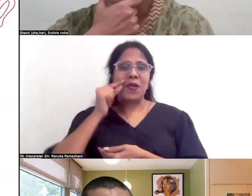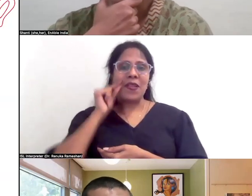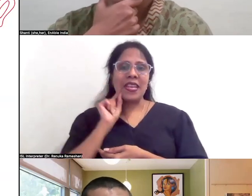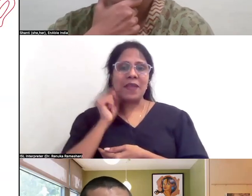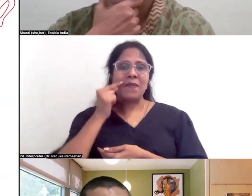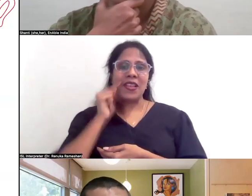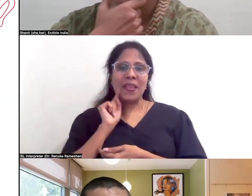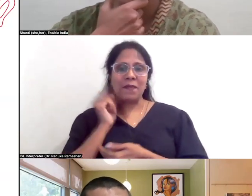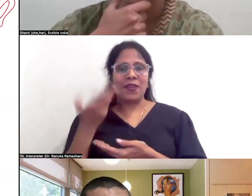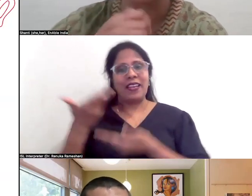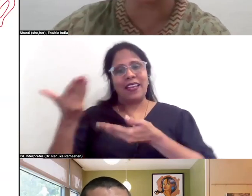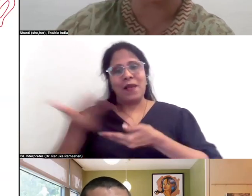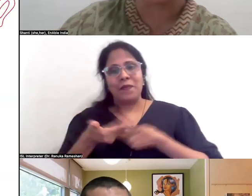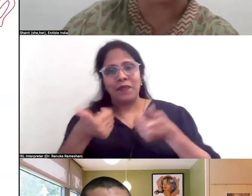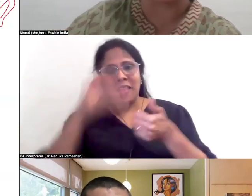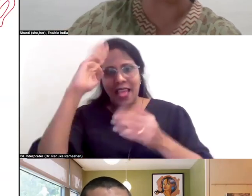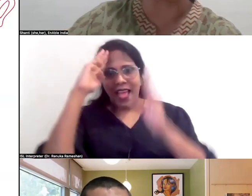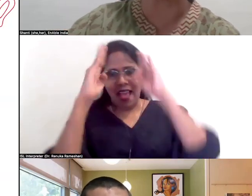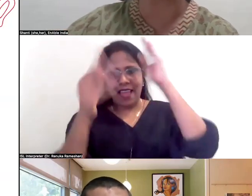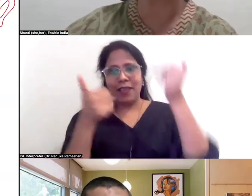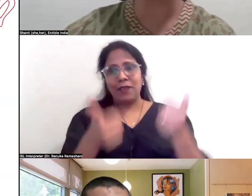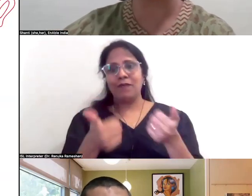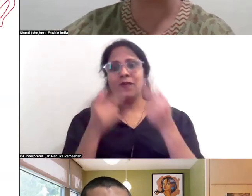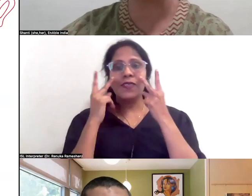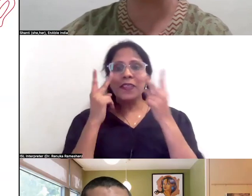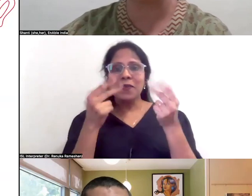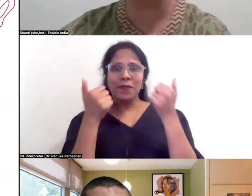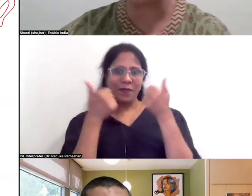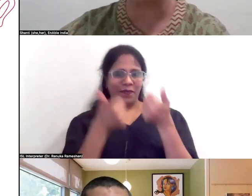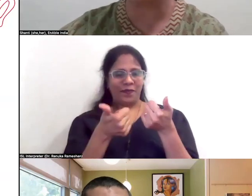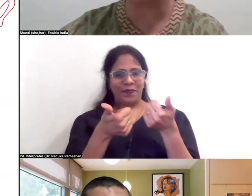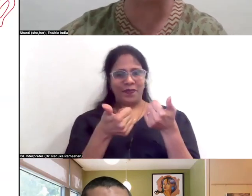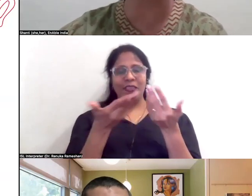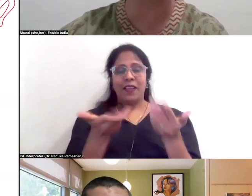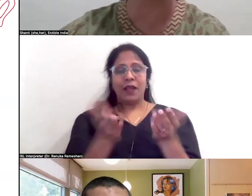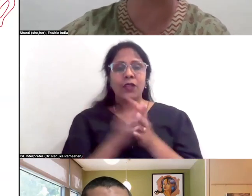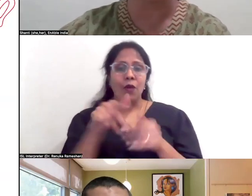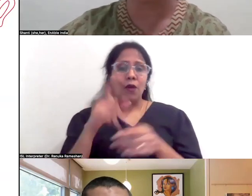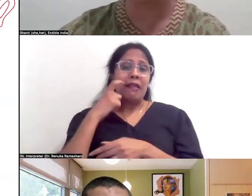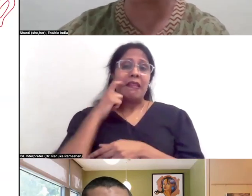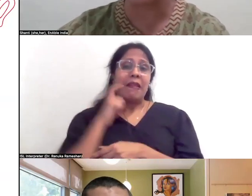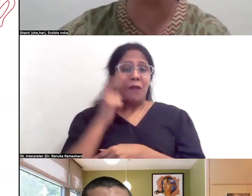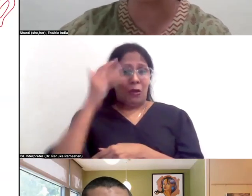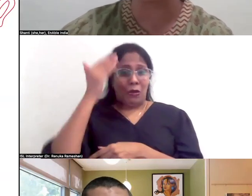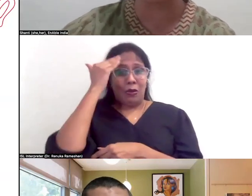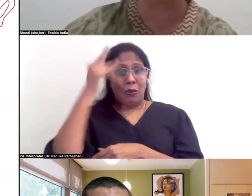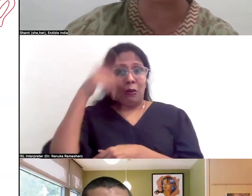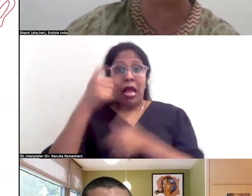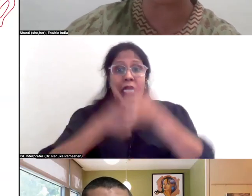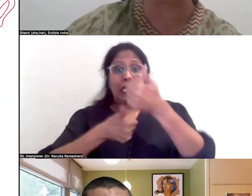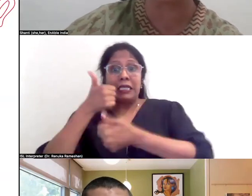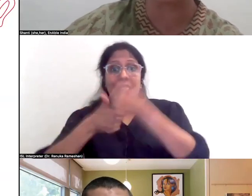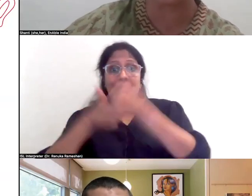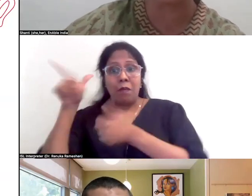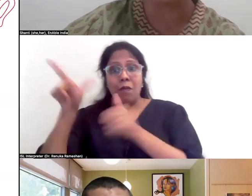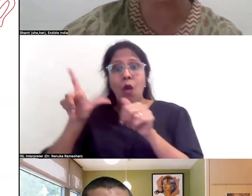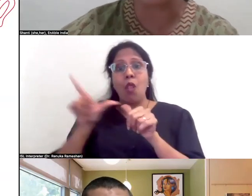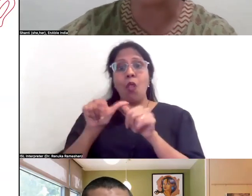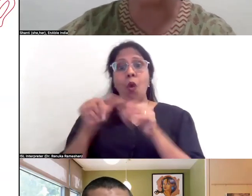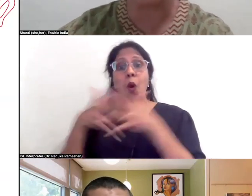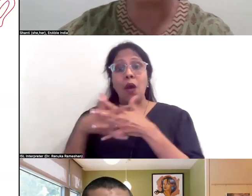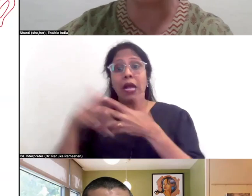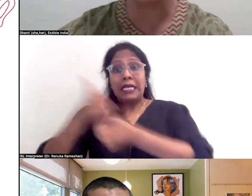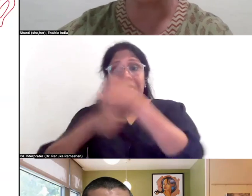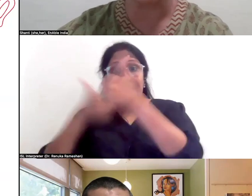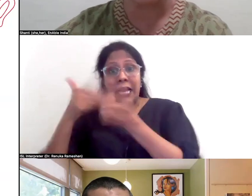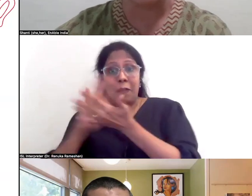here. Hi, good to see you. And Nipun, I know you come running from your exams, doing law and this, that. So